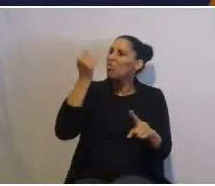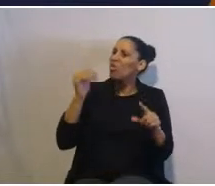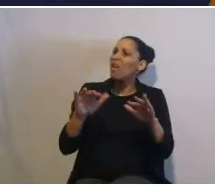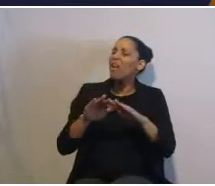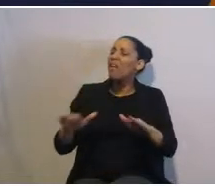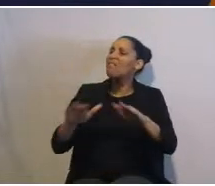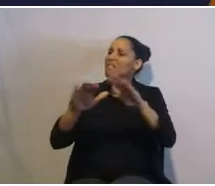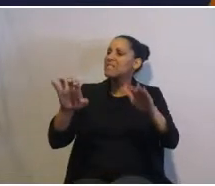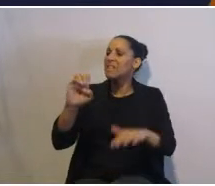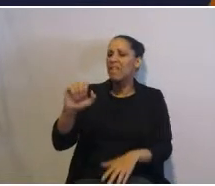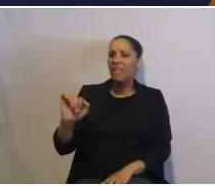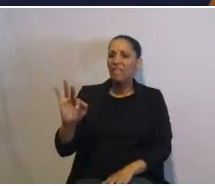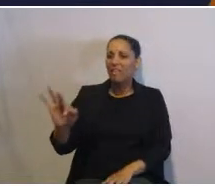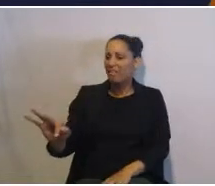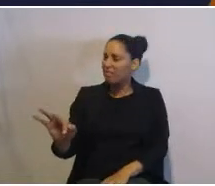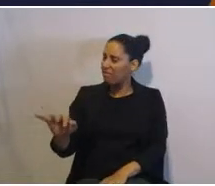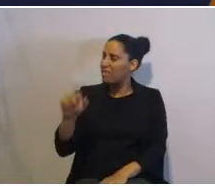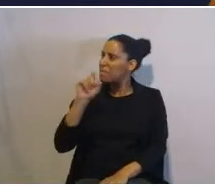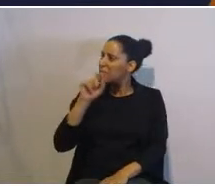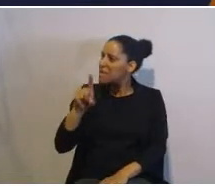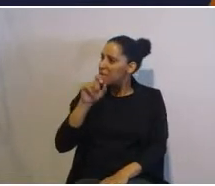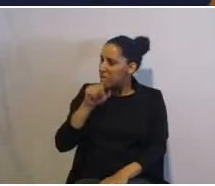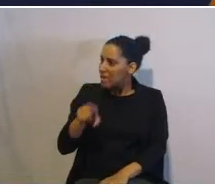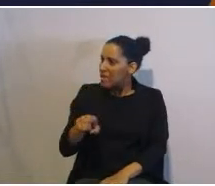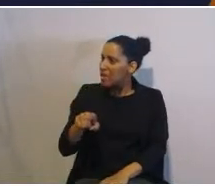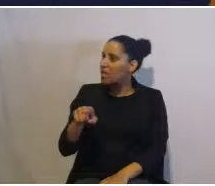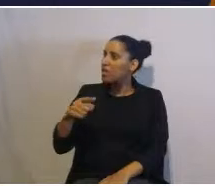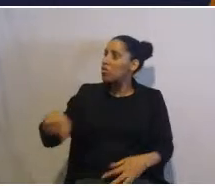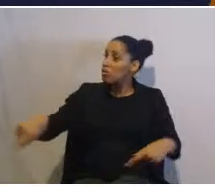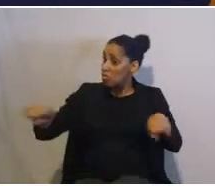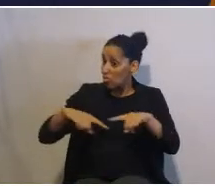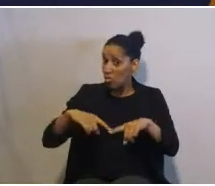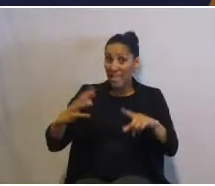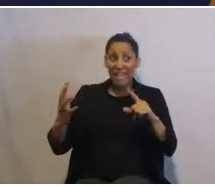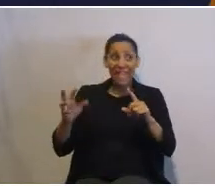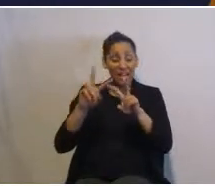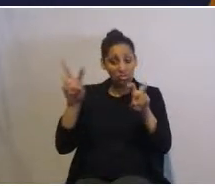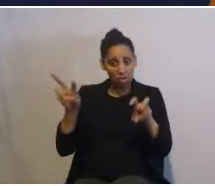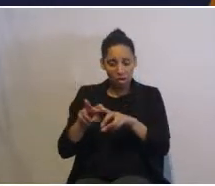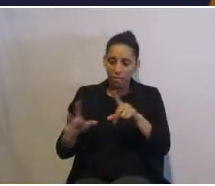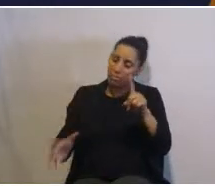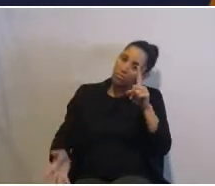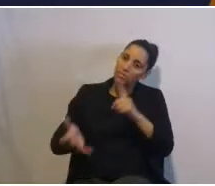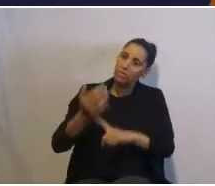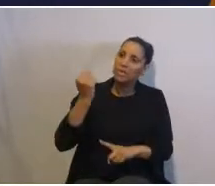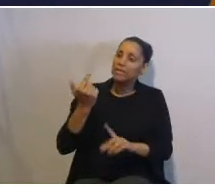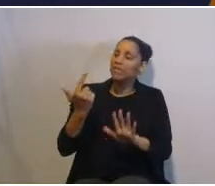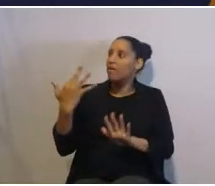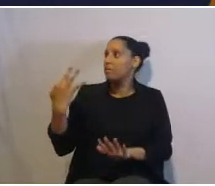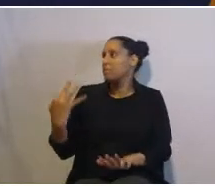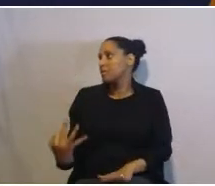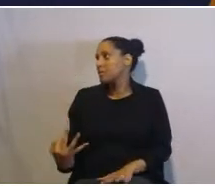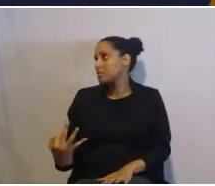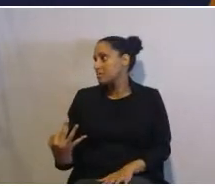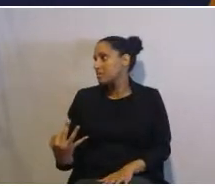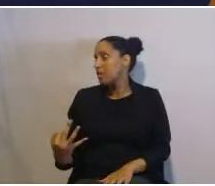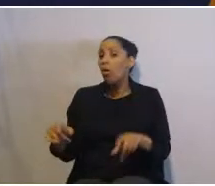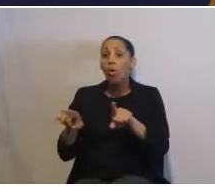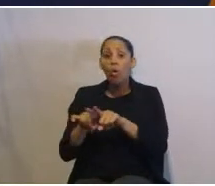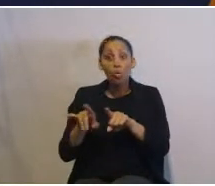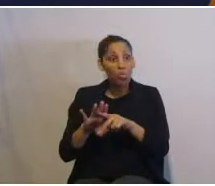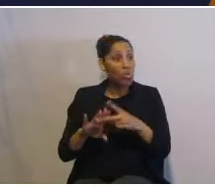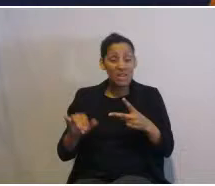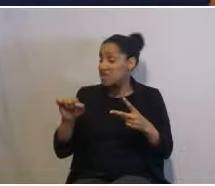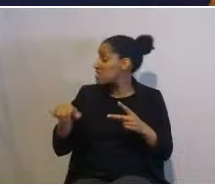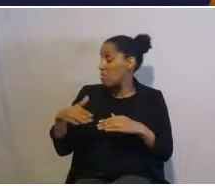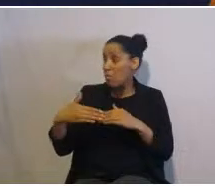the EAF, that will get Eskom to the target of 75% efficiency and even more. I mean,